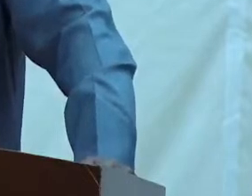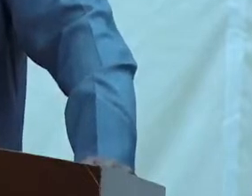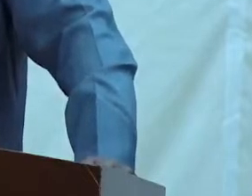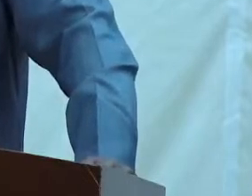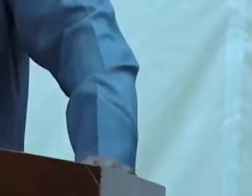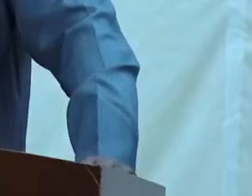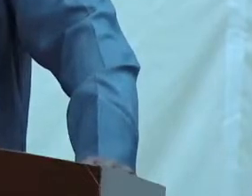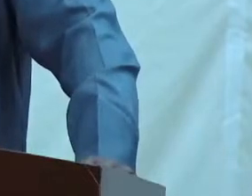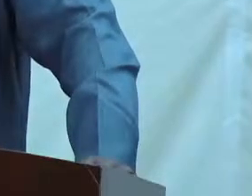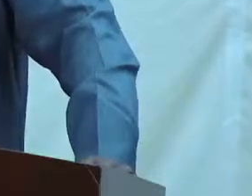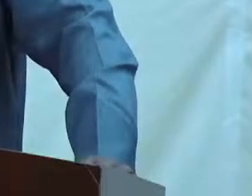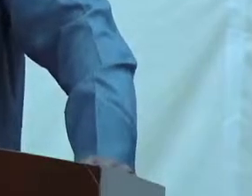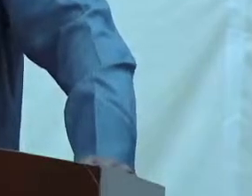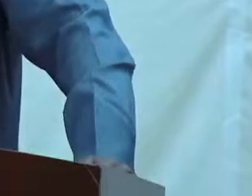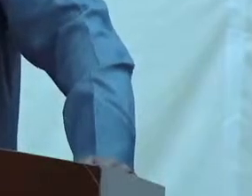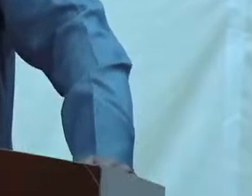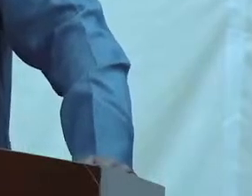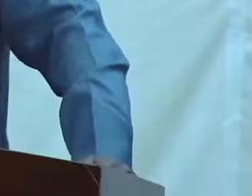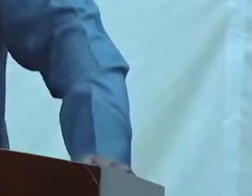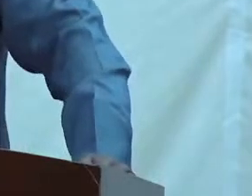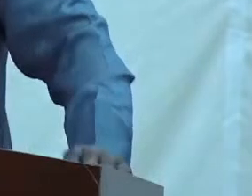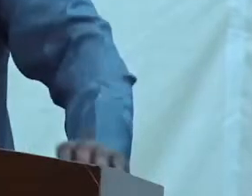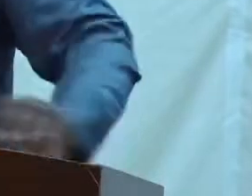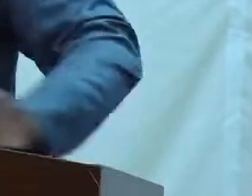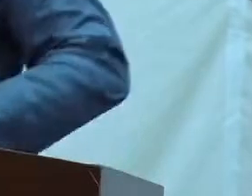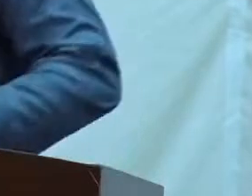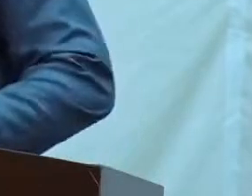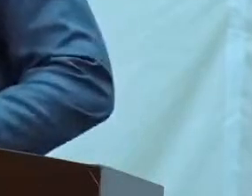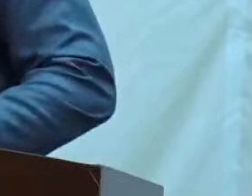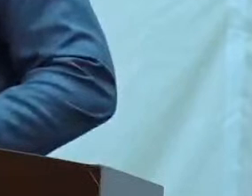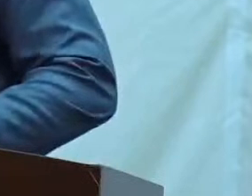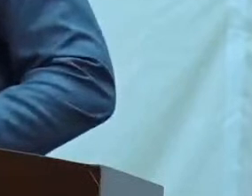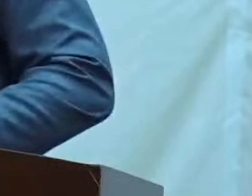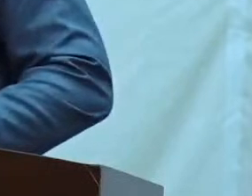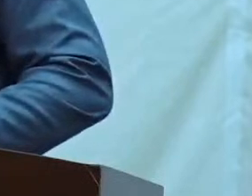Other speakers of note are